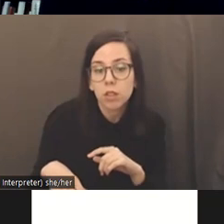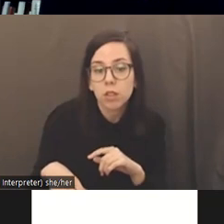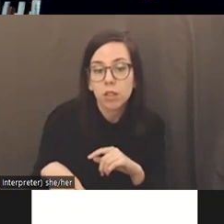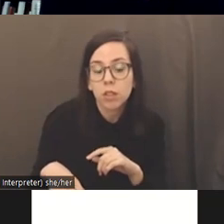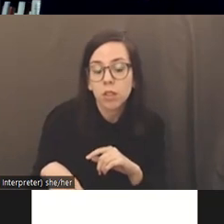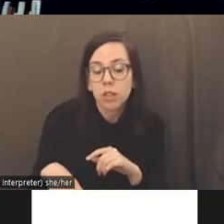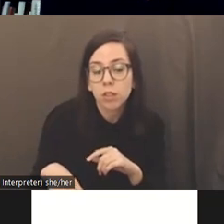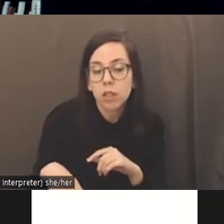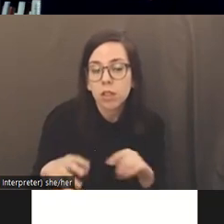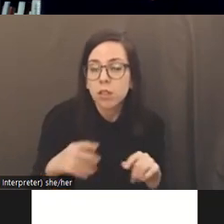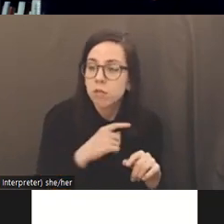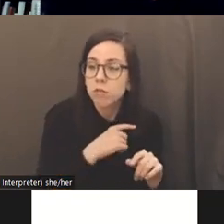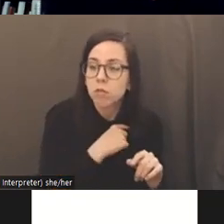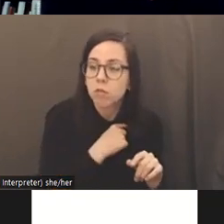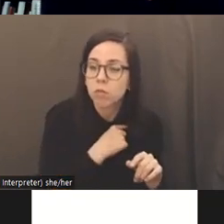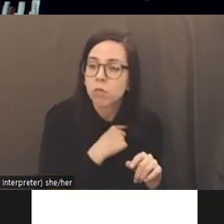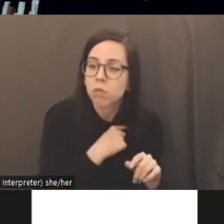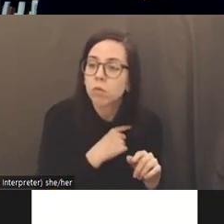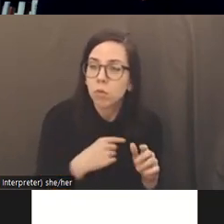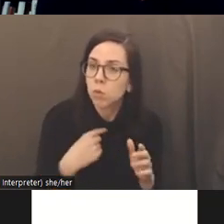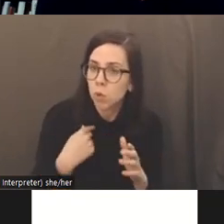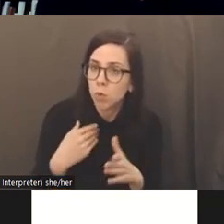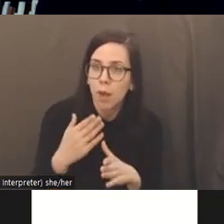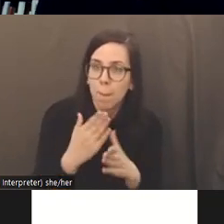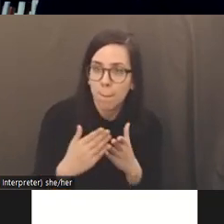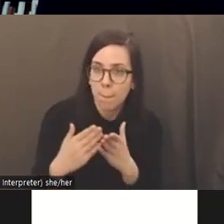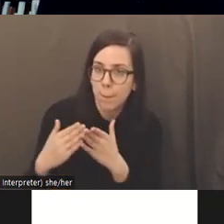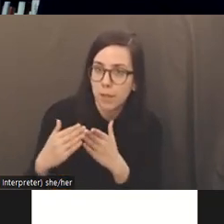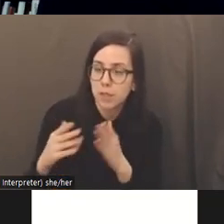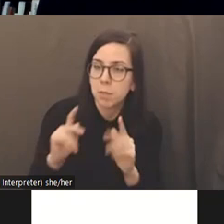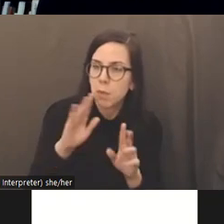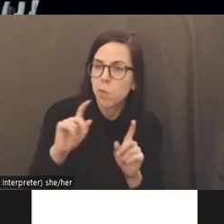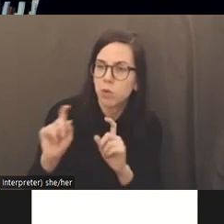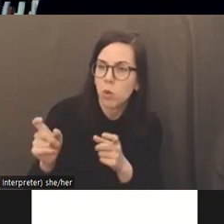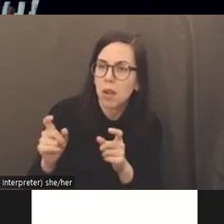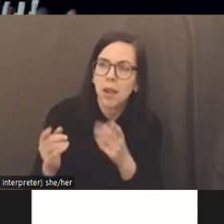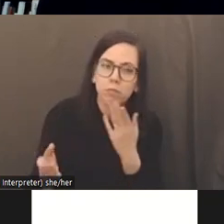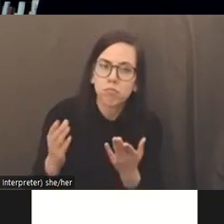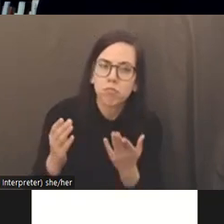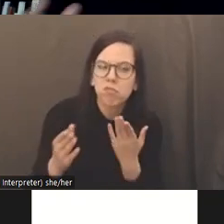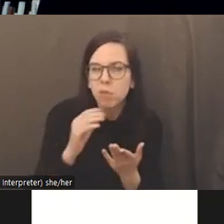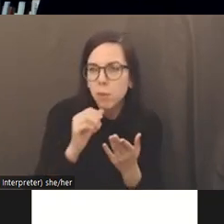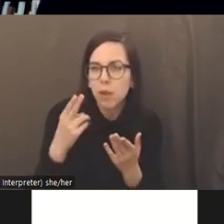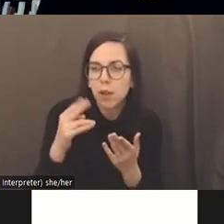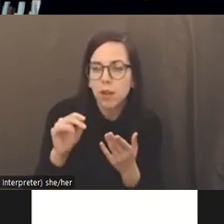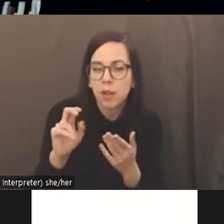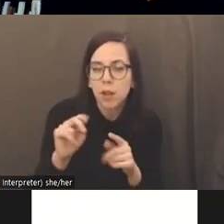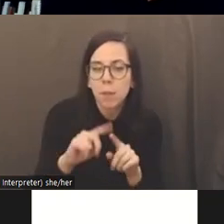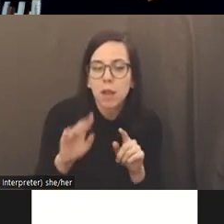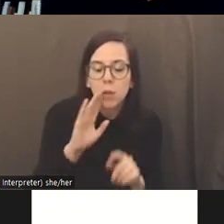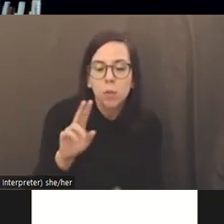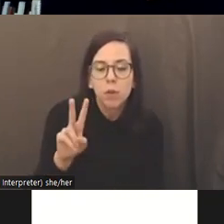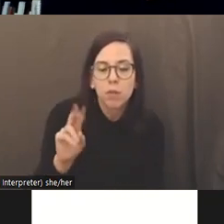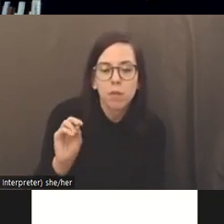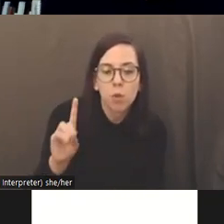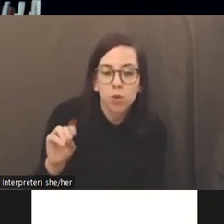see pieces that people donate that aren't necessarily Haitian, but have kind of, for example, a voodoo or like kind of religious tie to